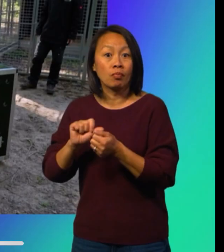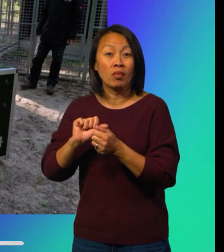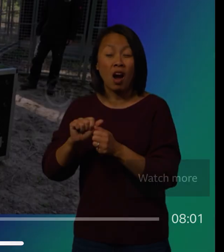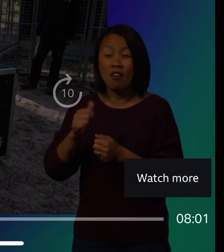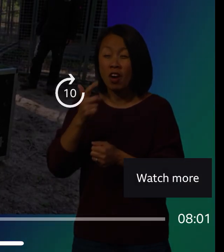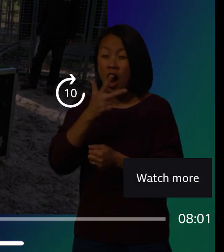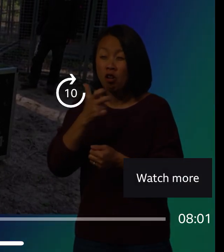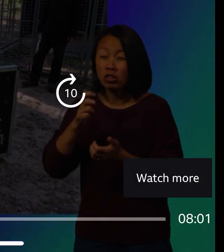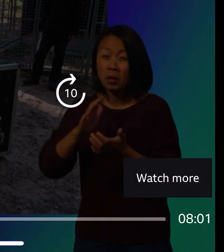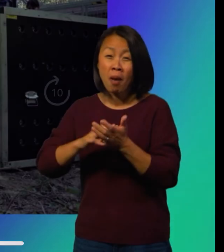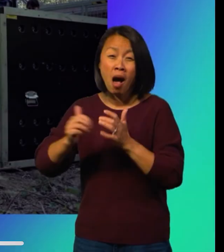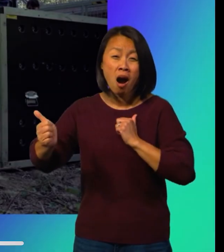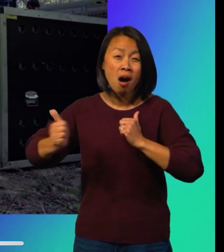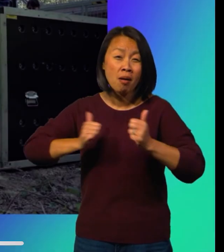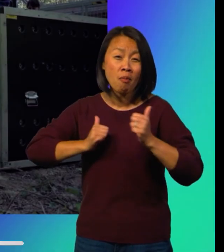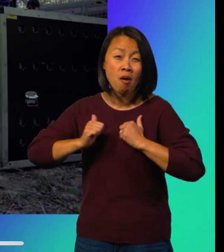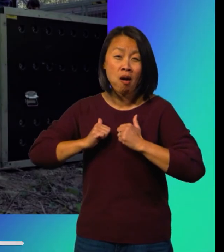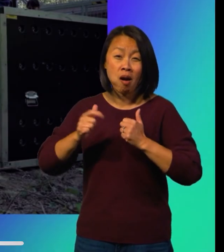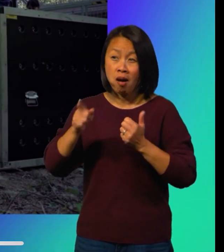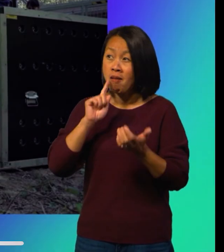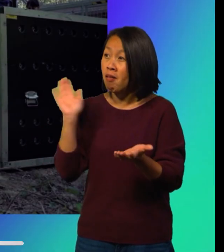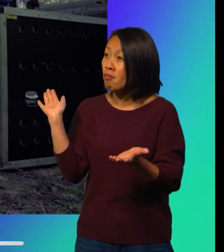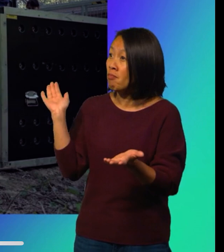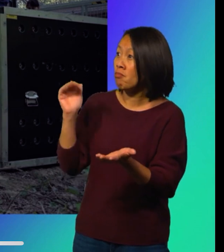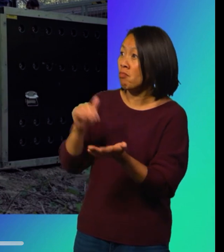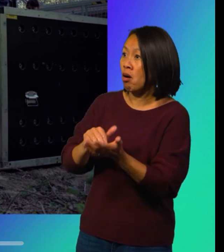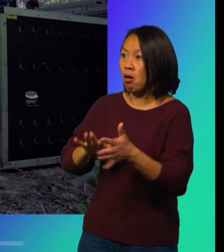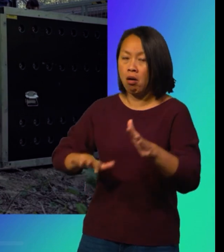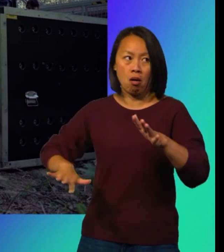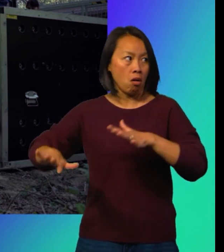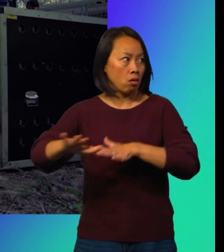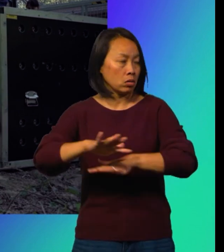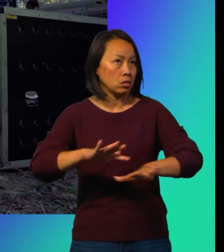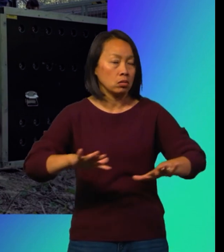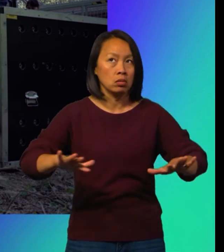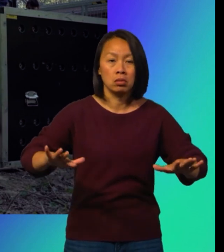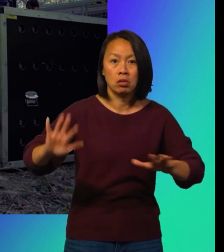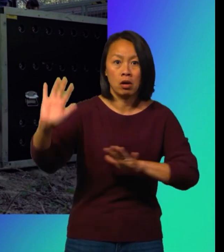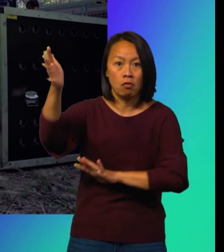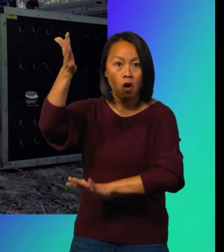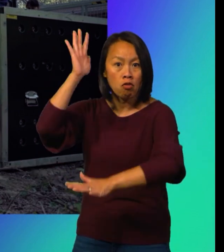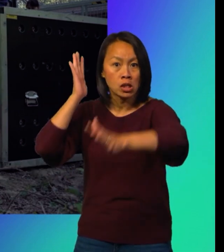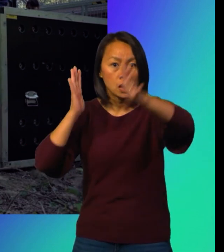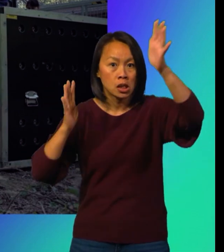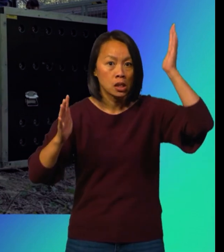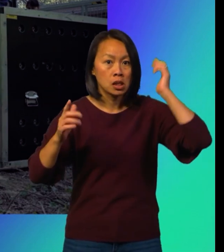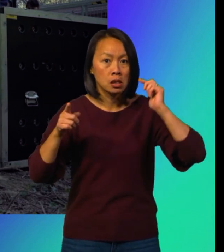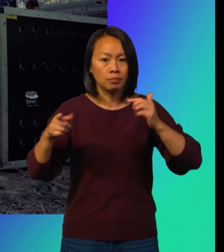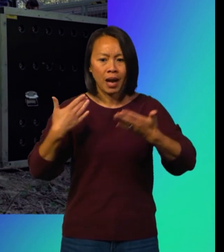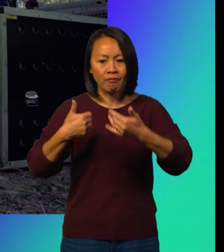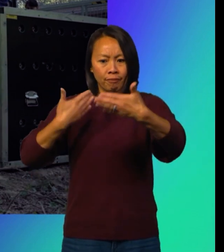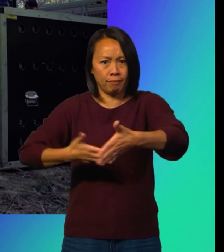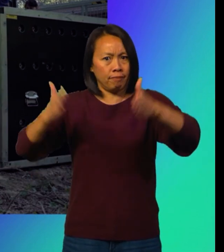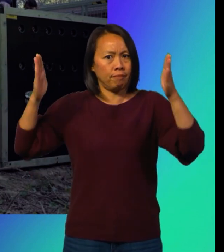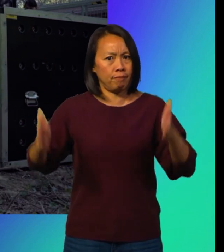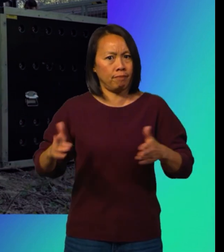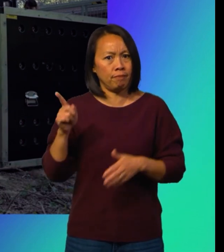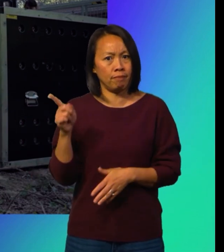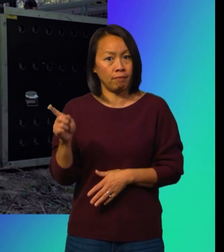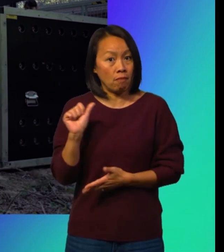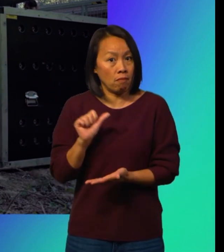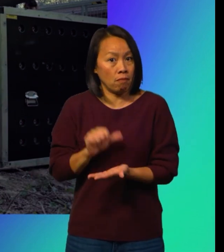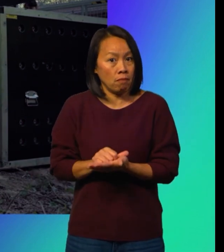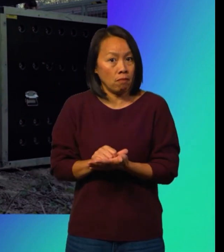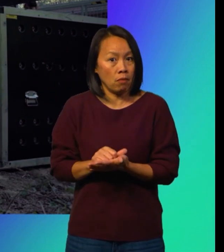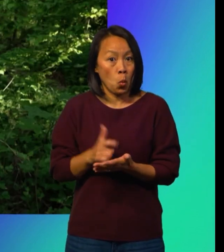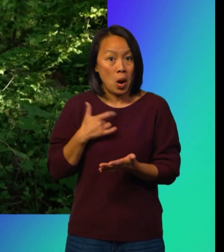to a special enclosure near the forest. This enclosure is where the lynx will live for the next few months. As you can